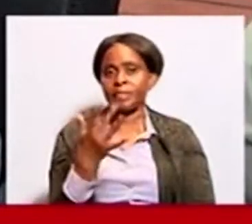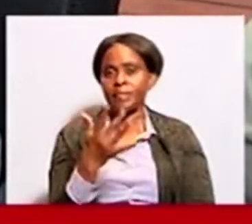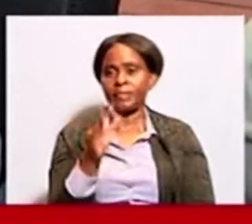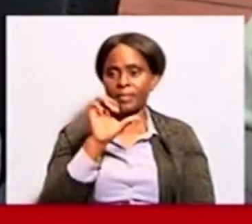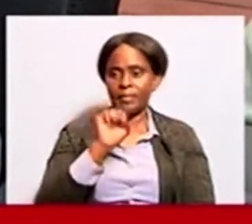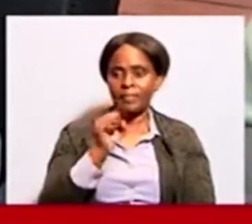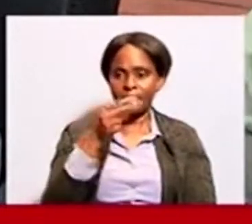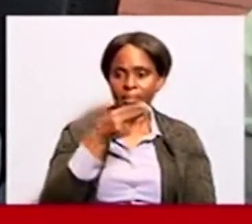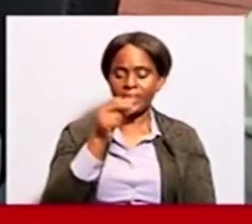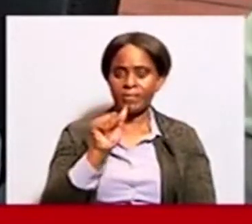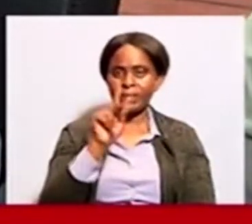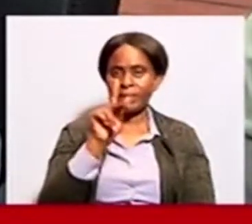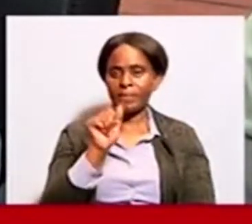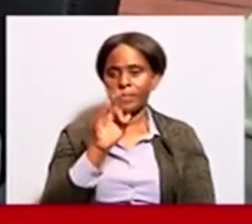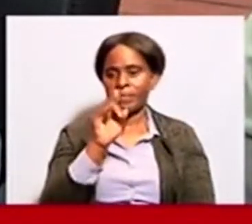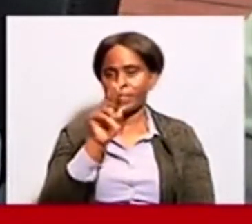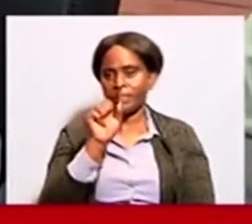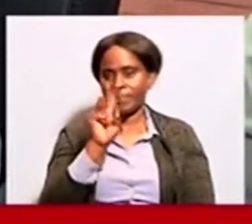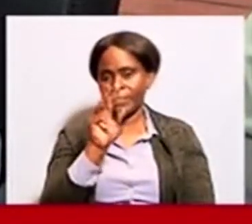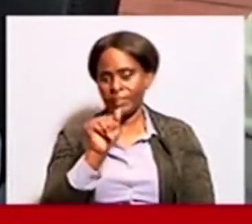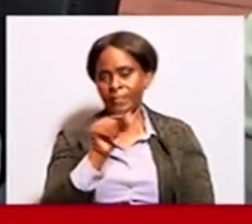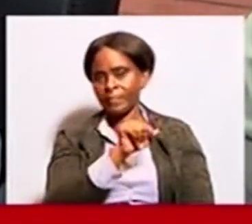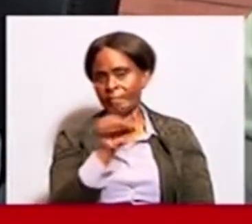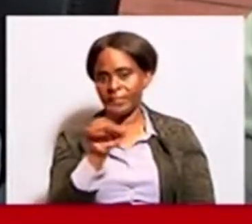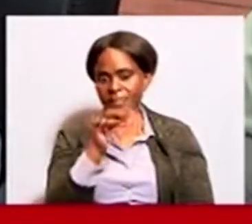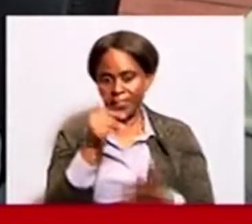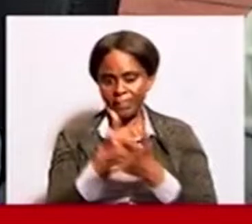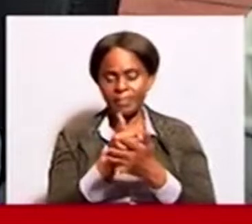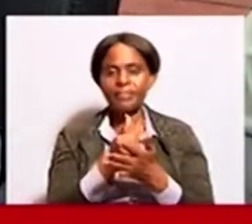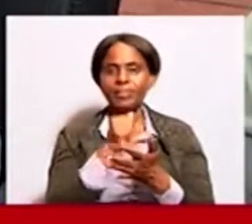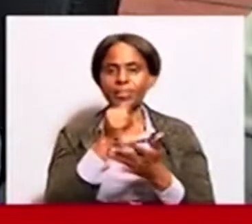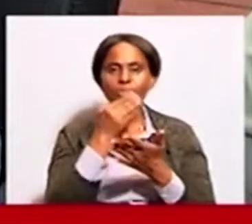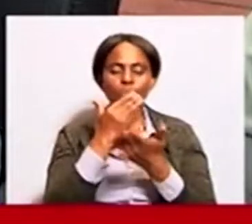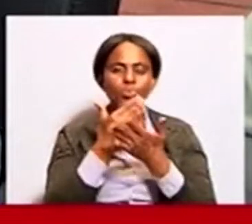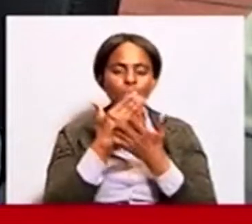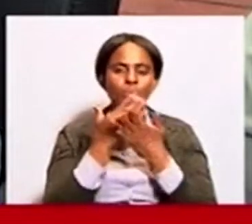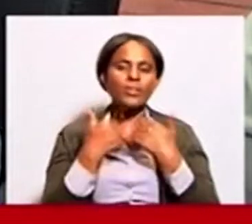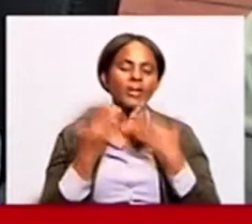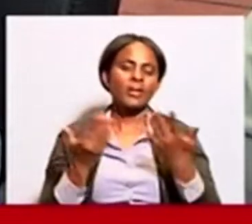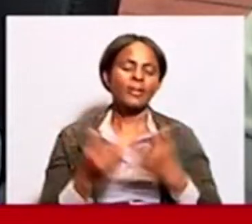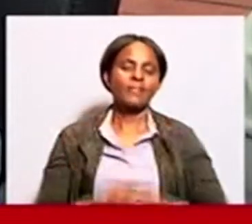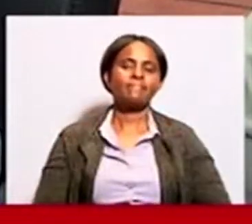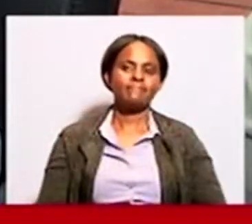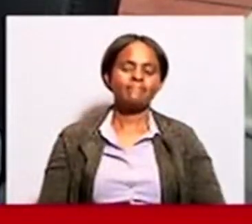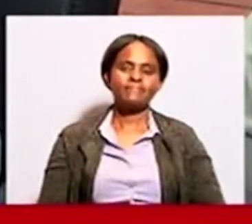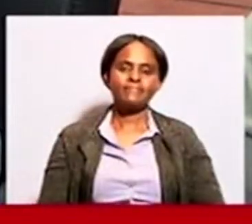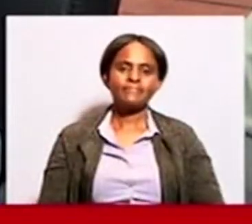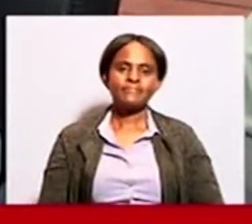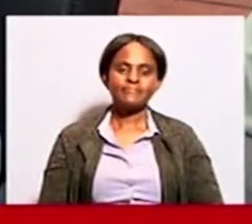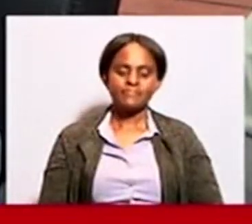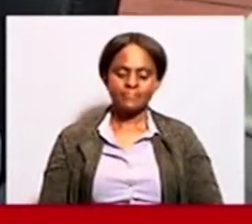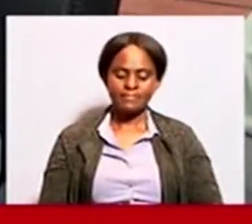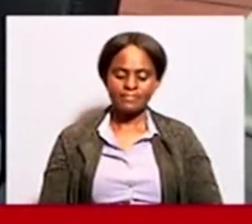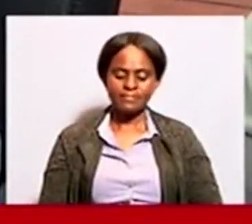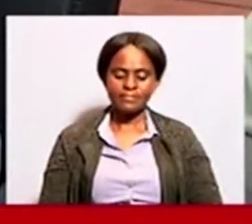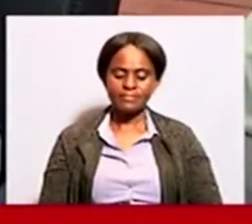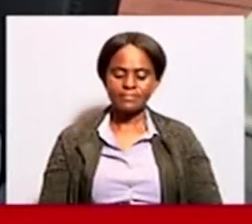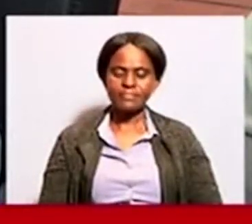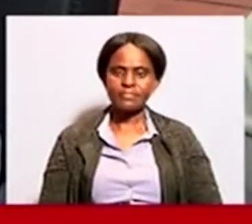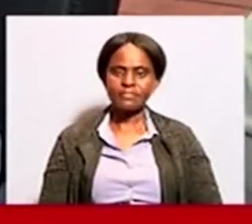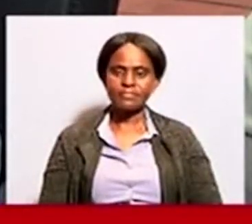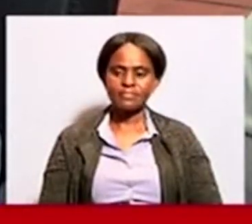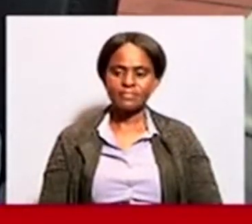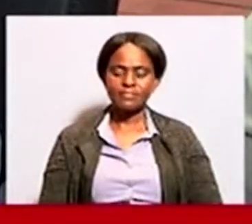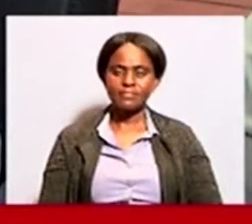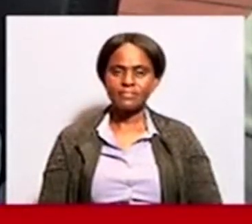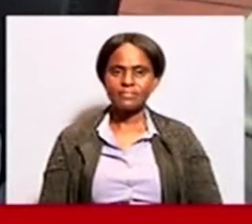Shakafuso and the others have asked were unfair treatment on his part, what would the authority do? Thank you. In